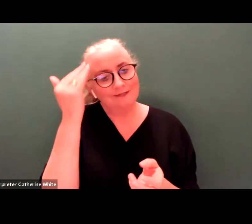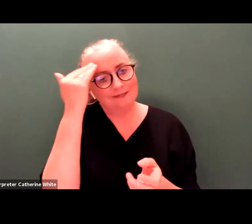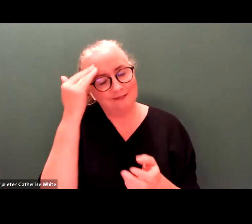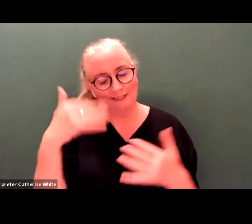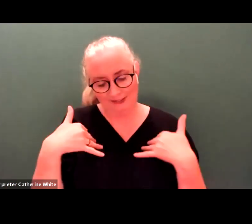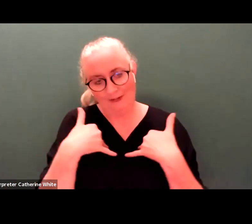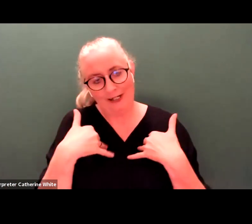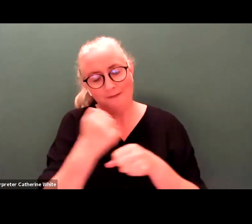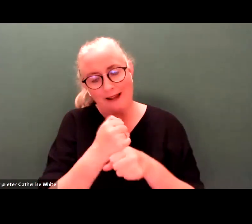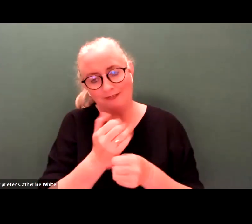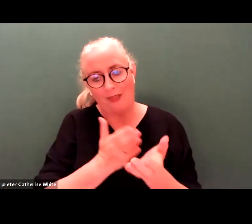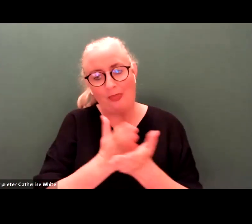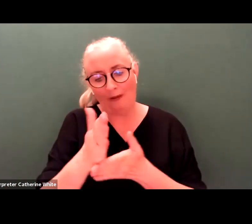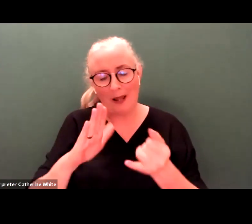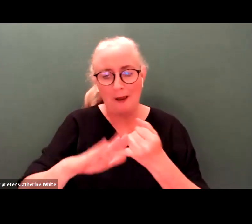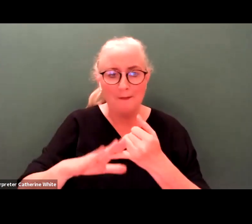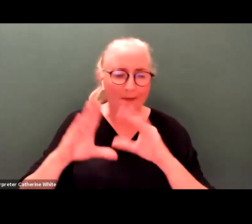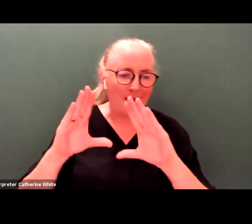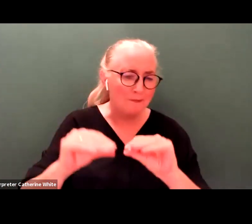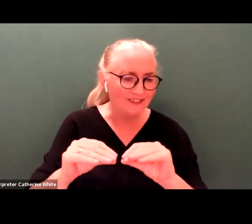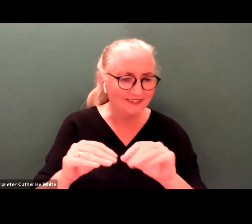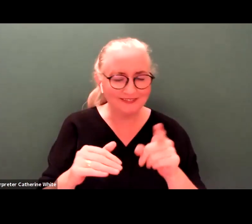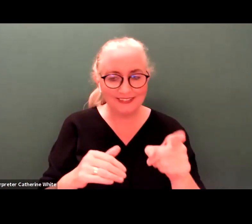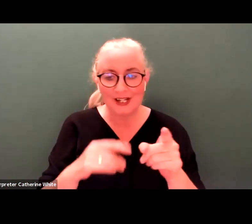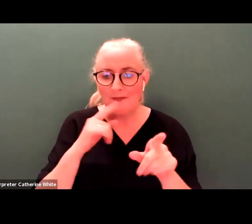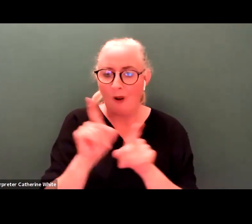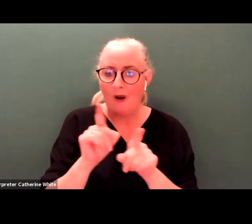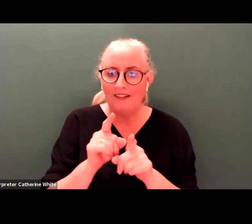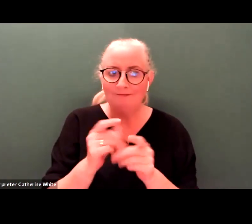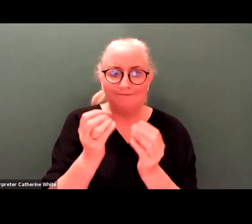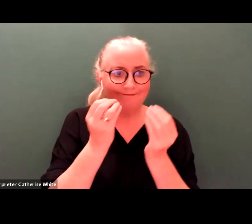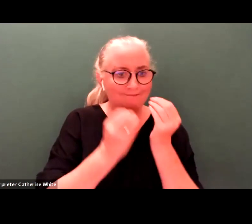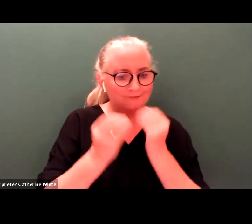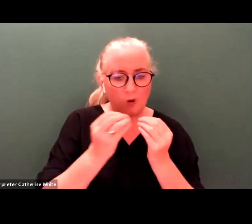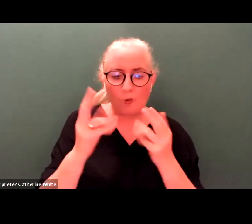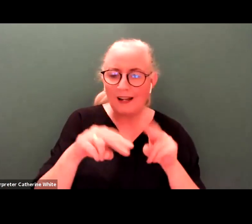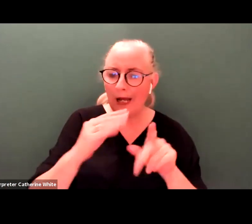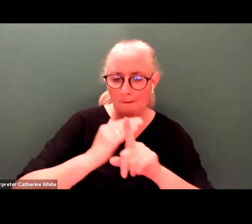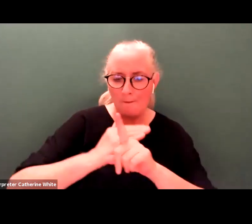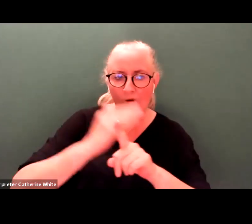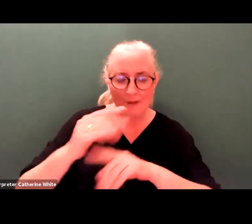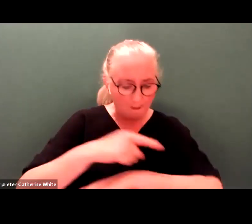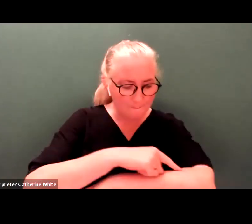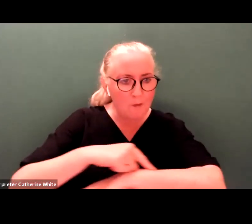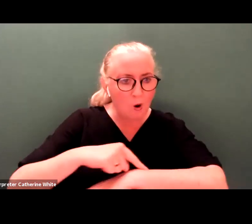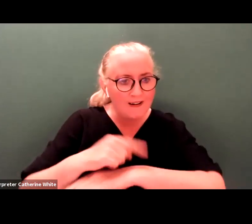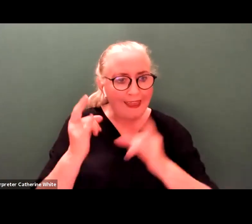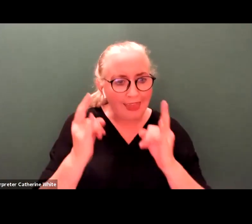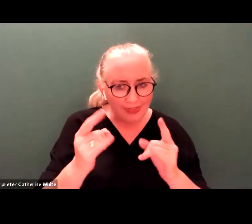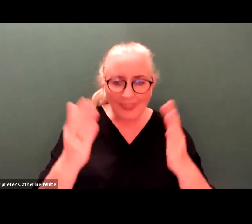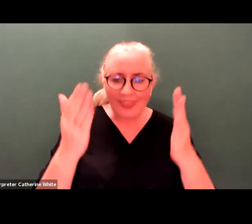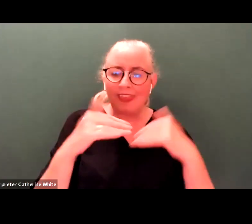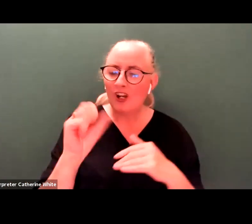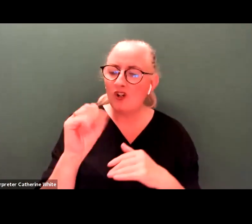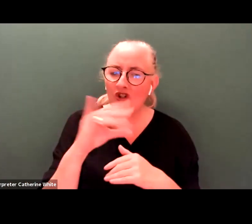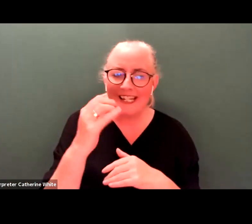about during our menopause, and maybe the proper the foods that we could eat to enhance our bone health. We're going to meet Sinead Killeen and